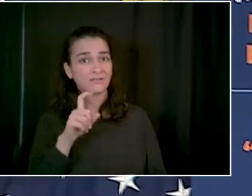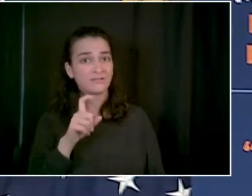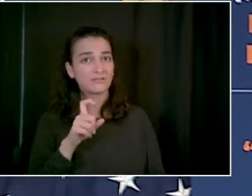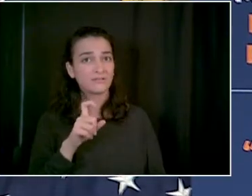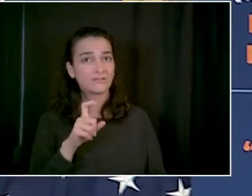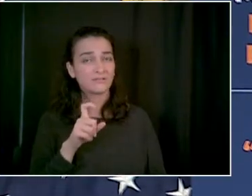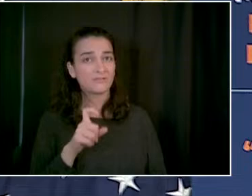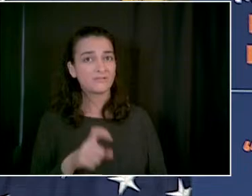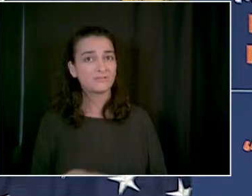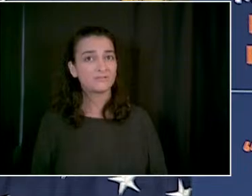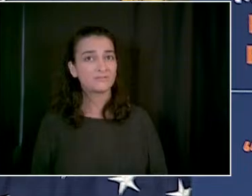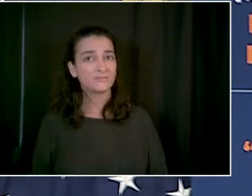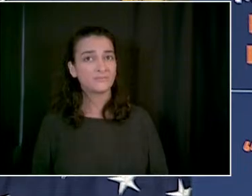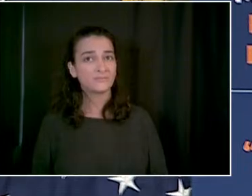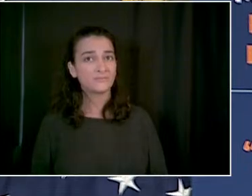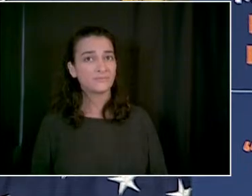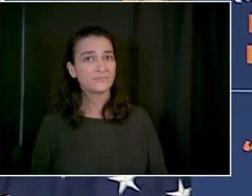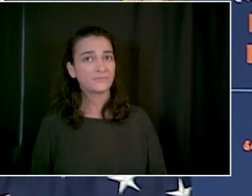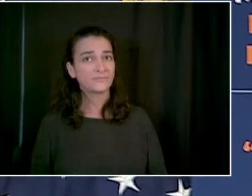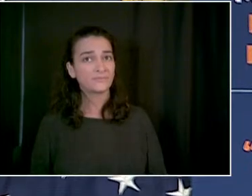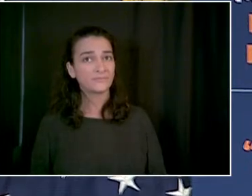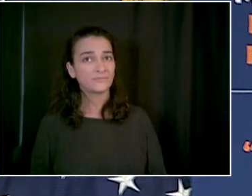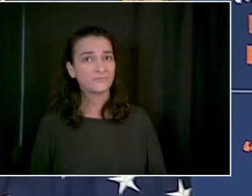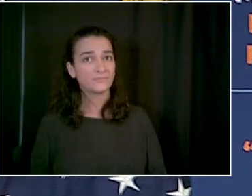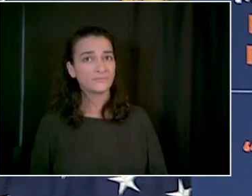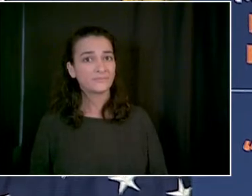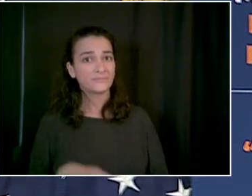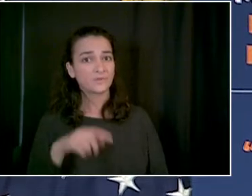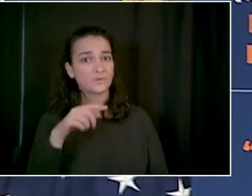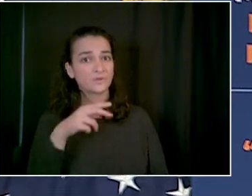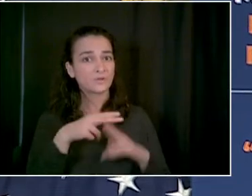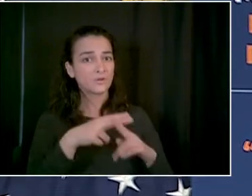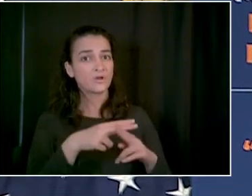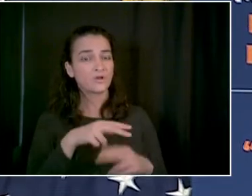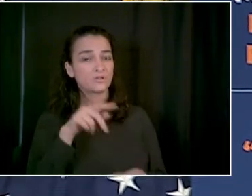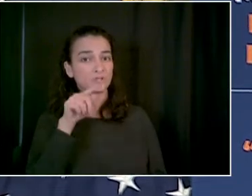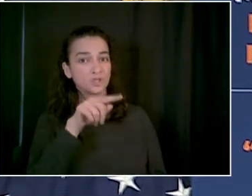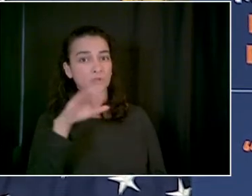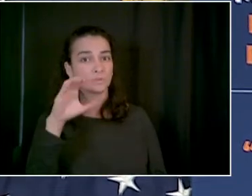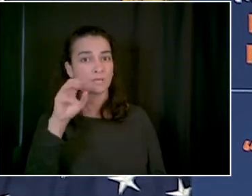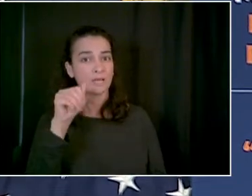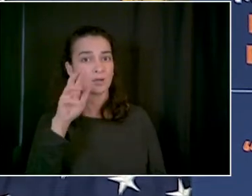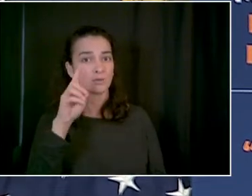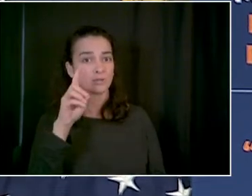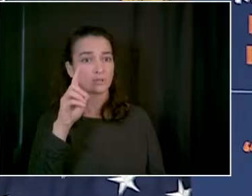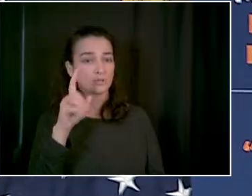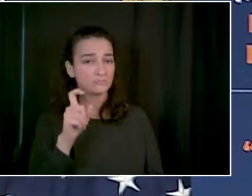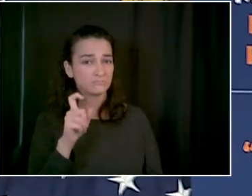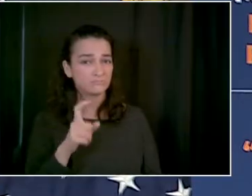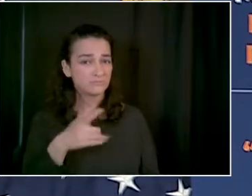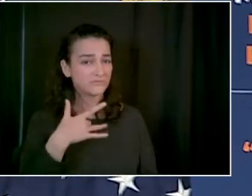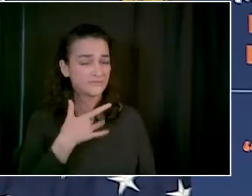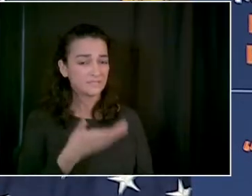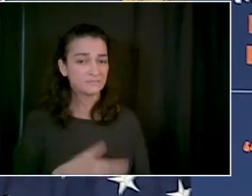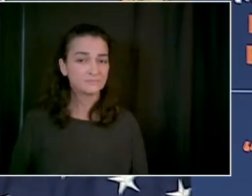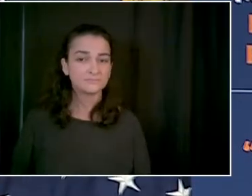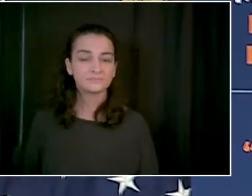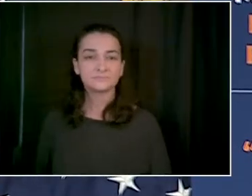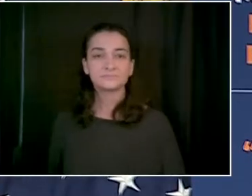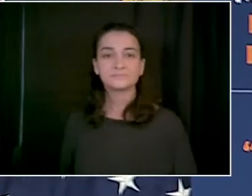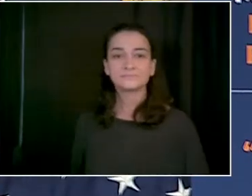throughout the country, and if not throughout the globe. We just raised, the First Deputy